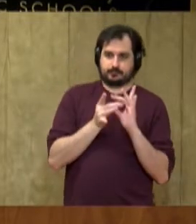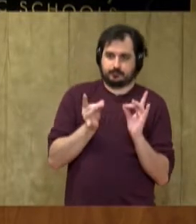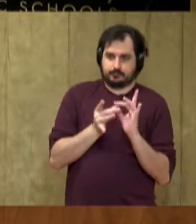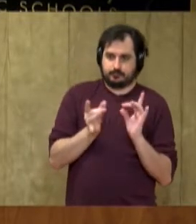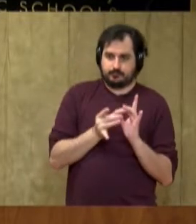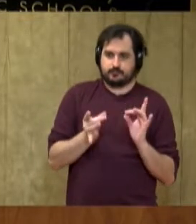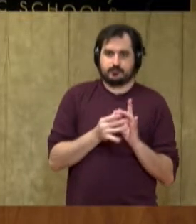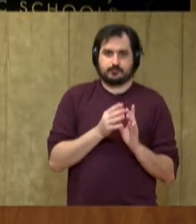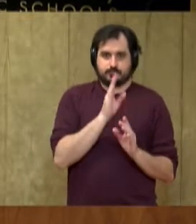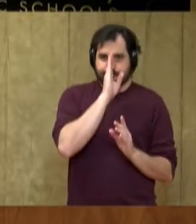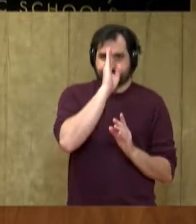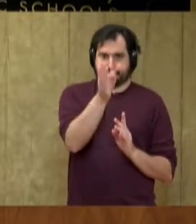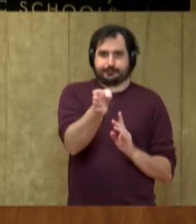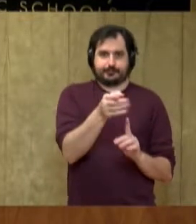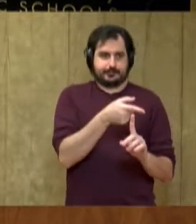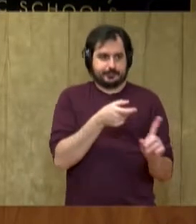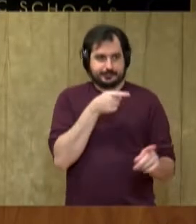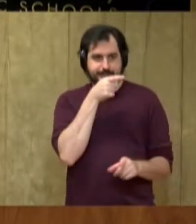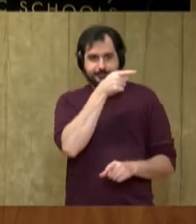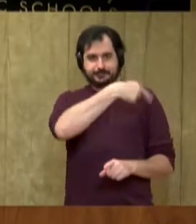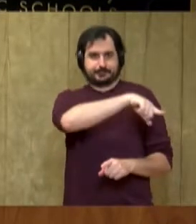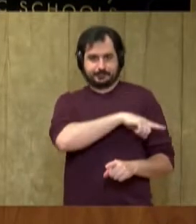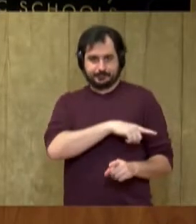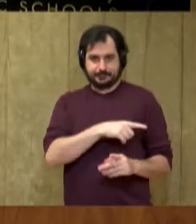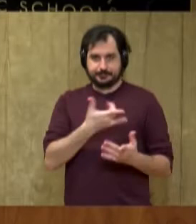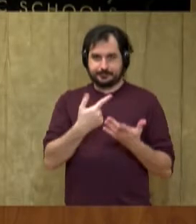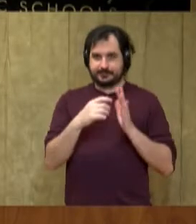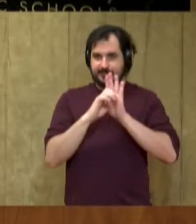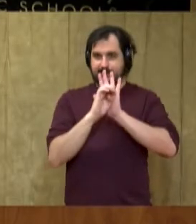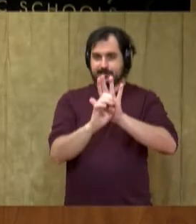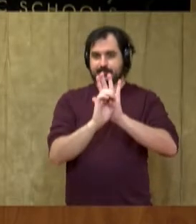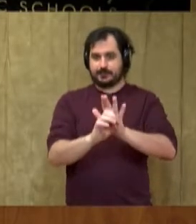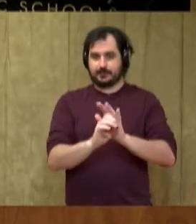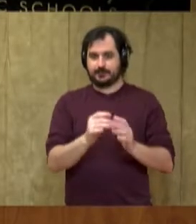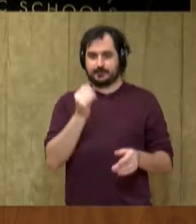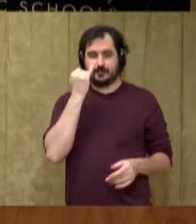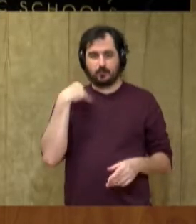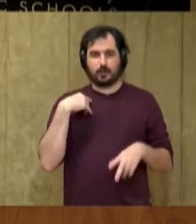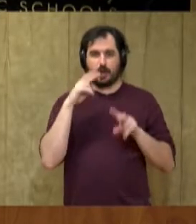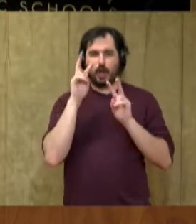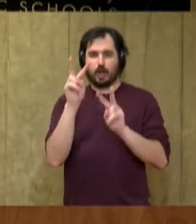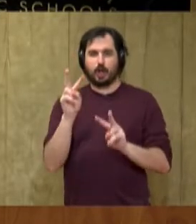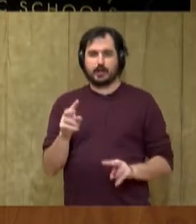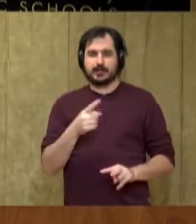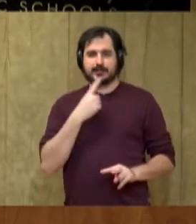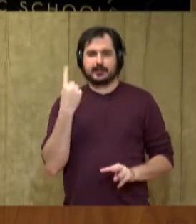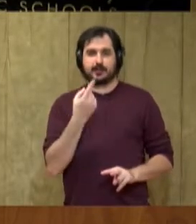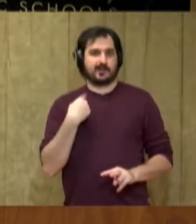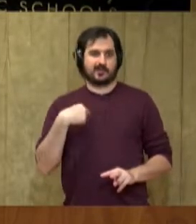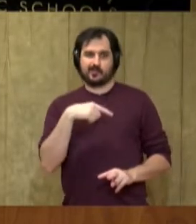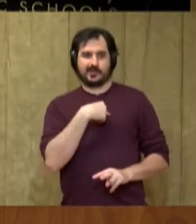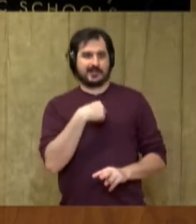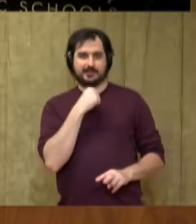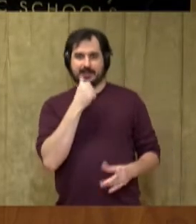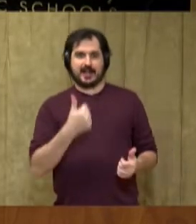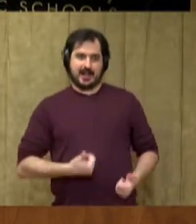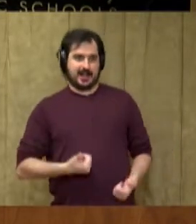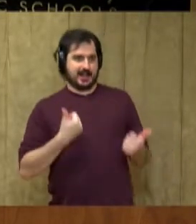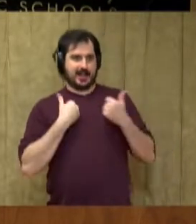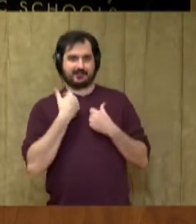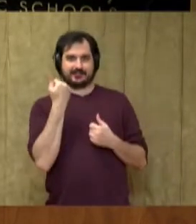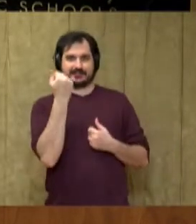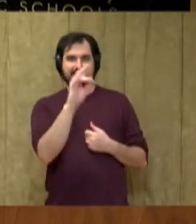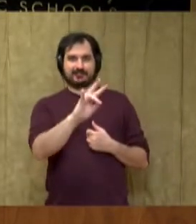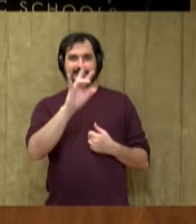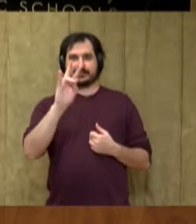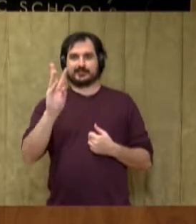there. Examples, if we're going to look at something, because we were not there in 1776, nobody alive was.